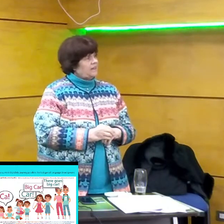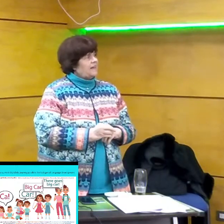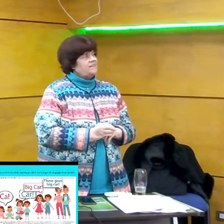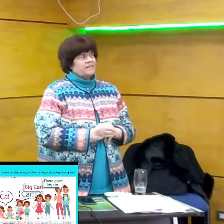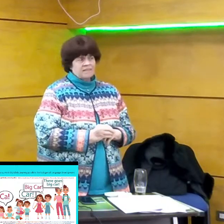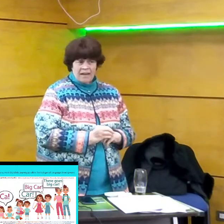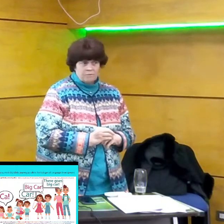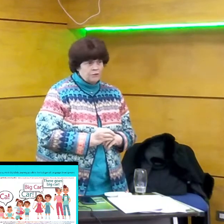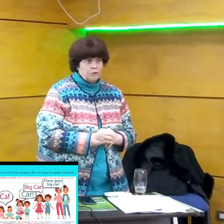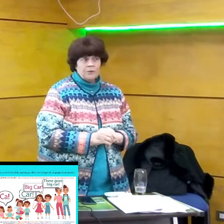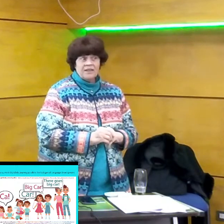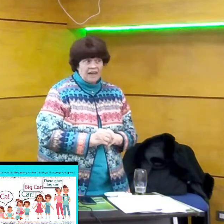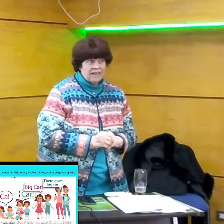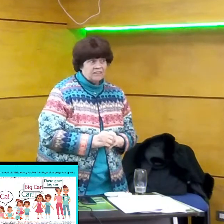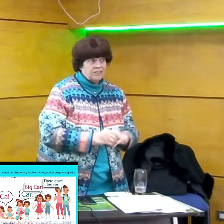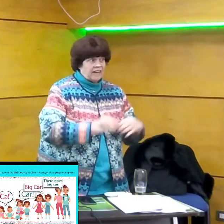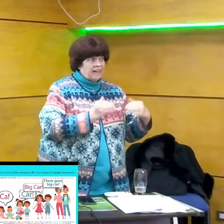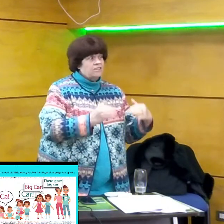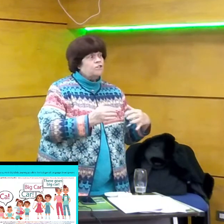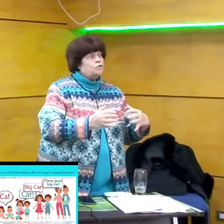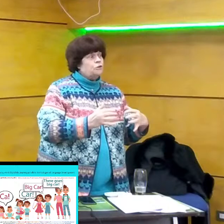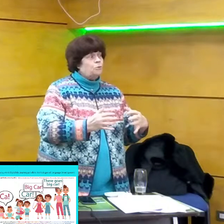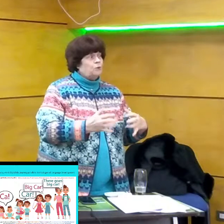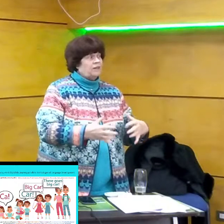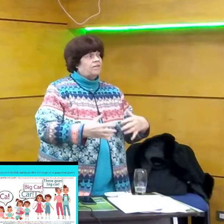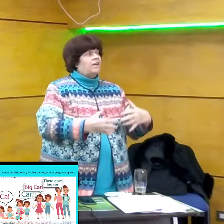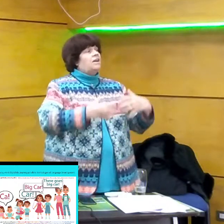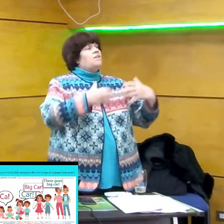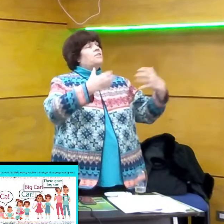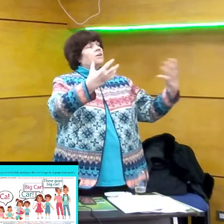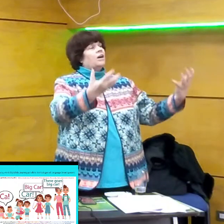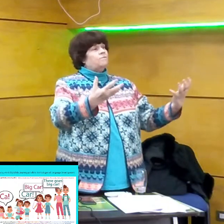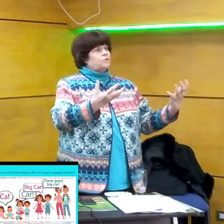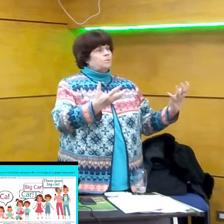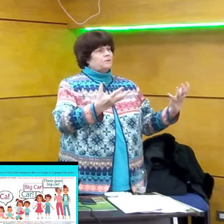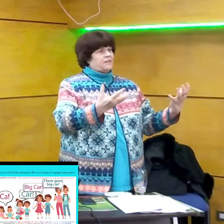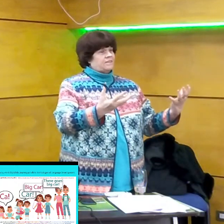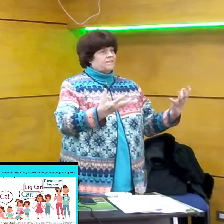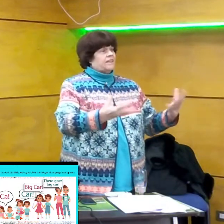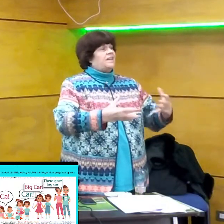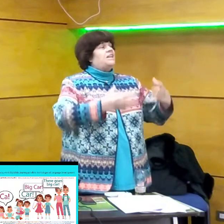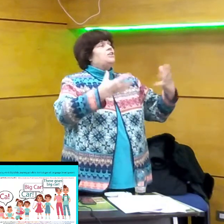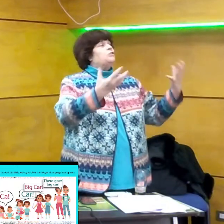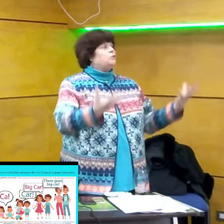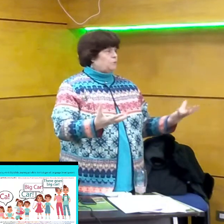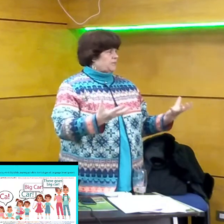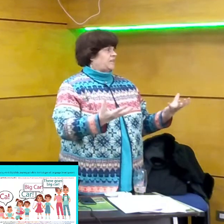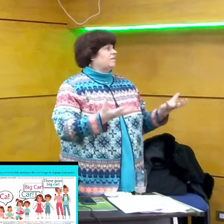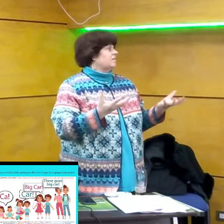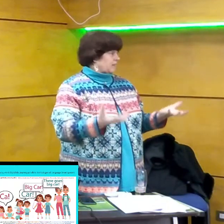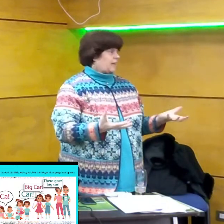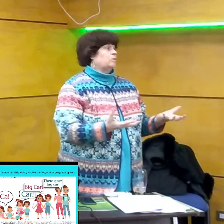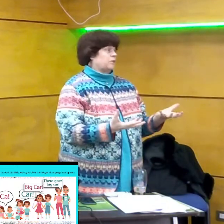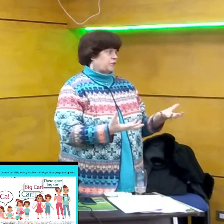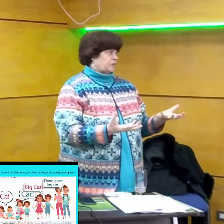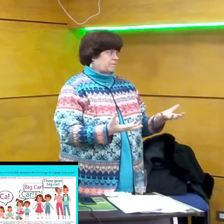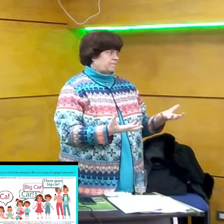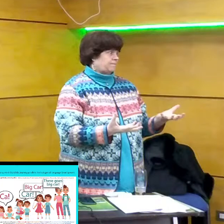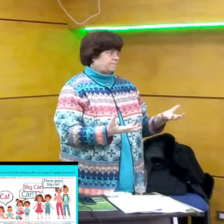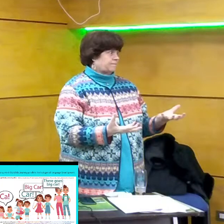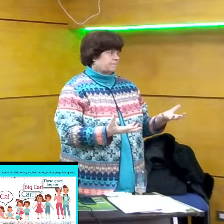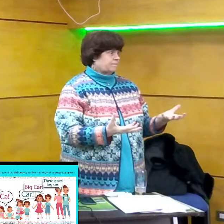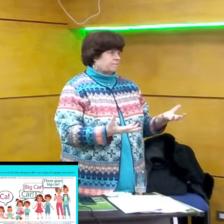again, it doesn't have to do with the age, it has to do with their comfortableness in using the